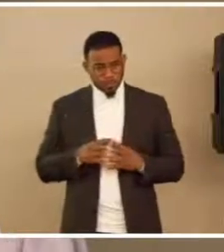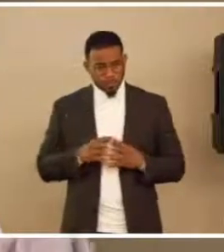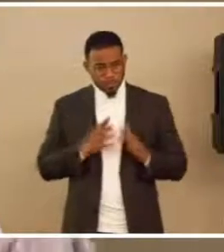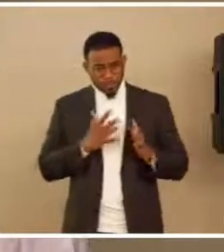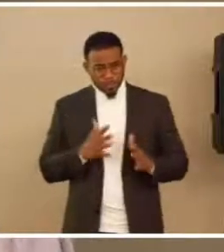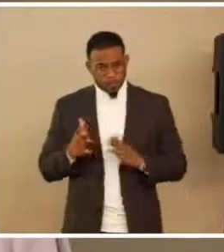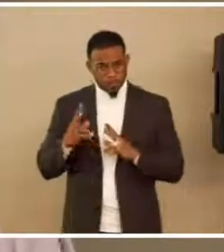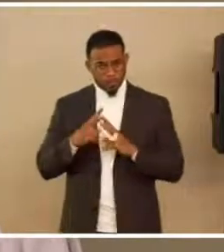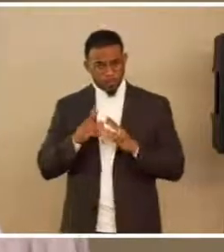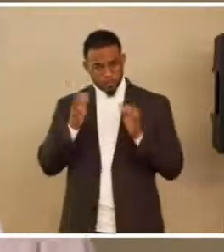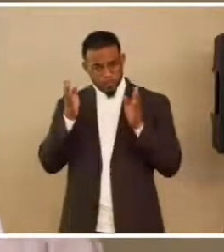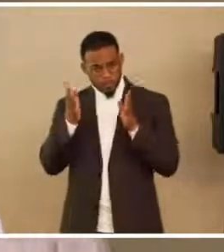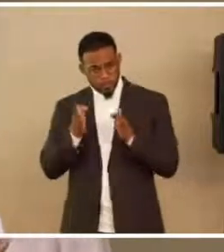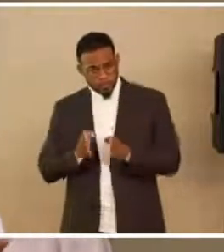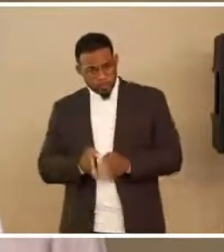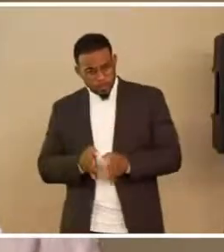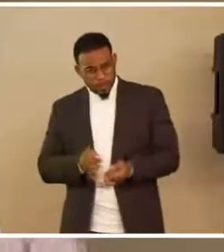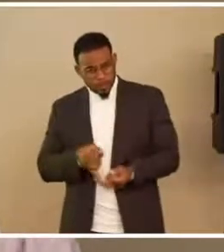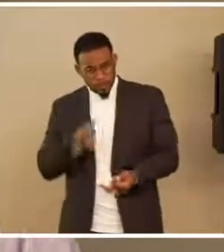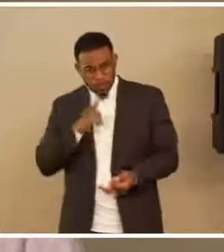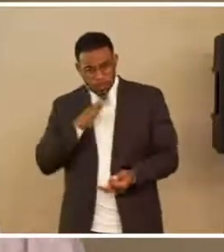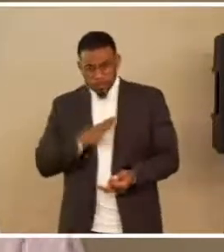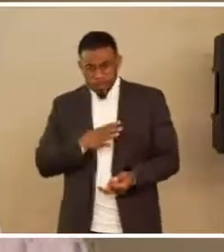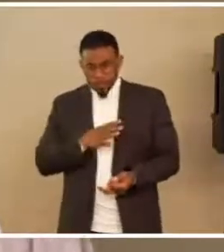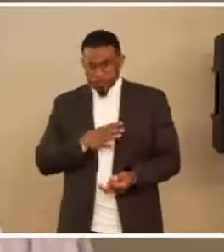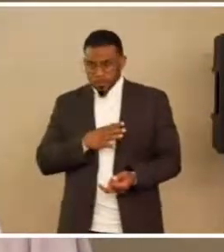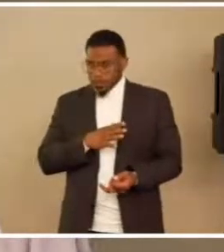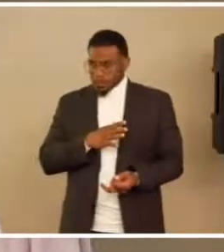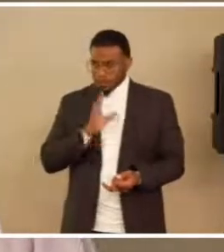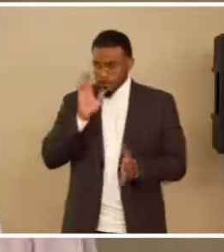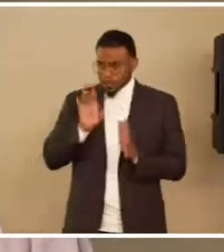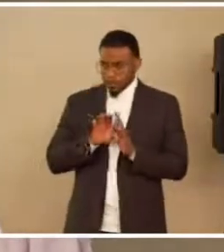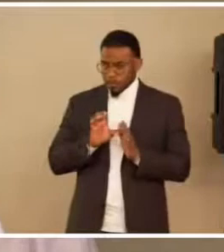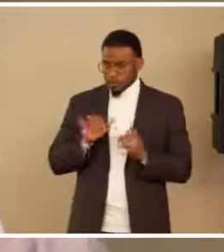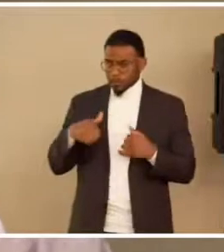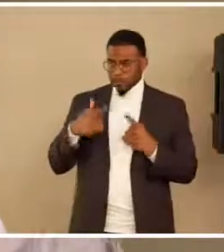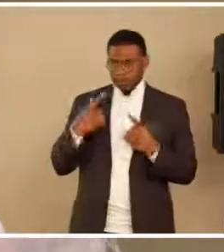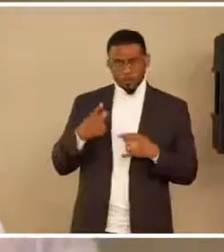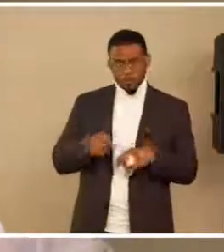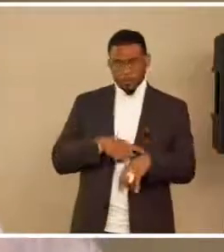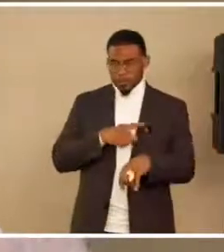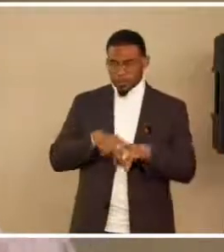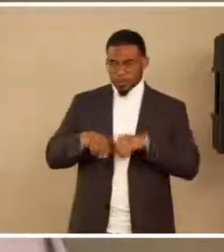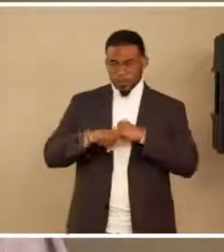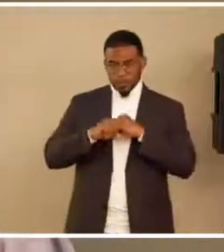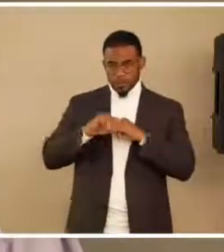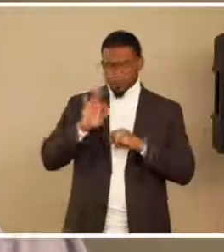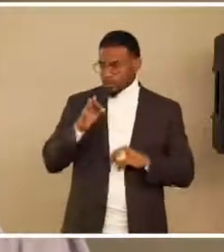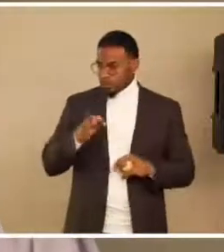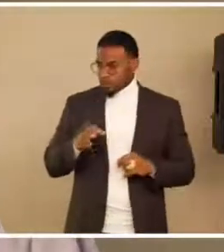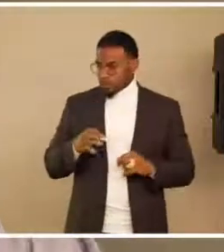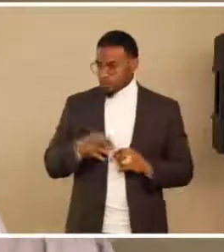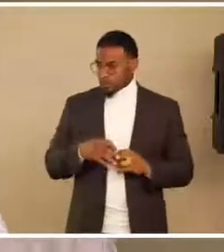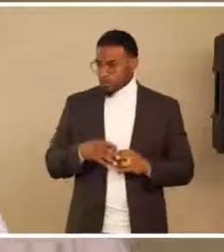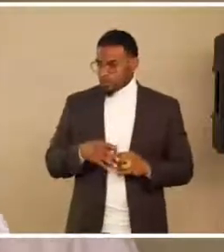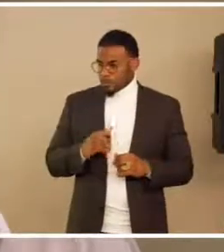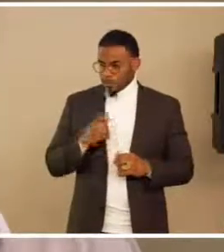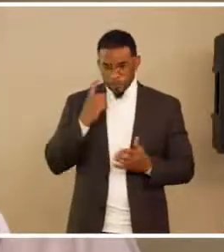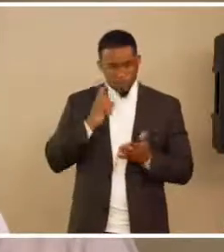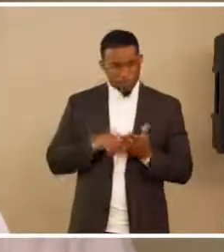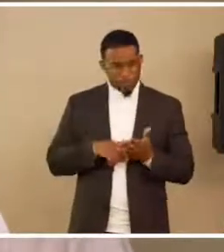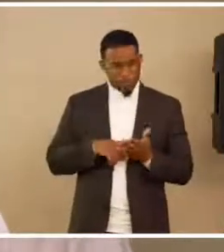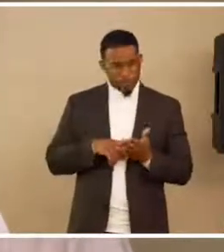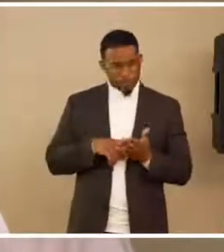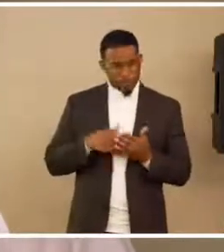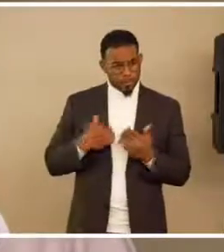praised very slim women. It's the image that we've had and that is promoted in France. And I've noticed that the